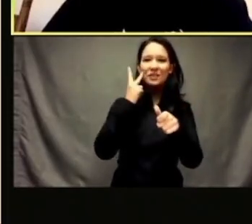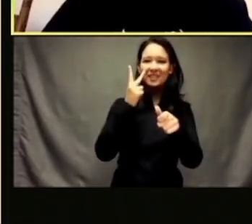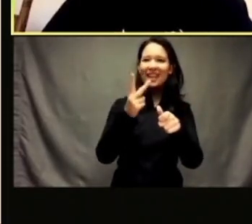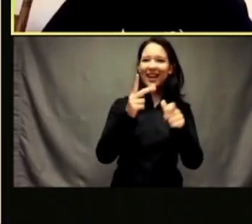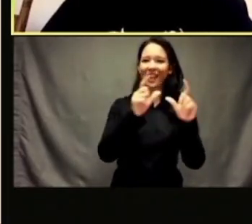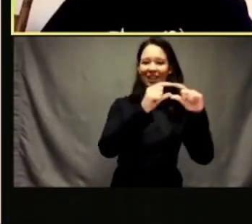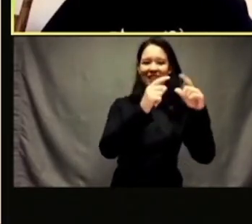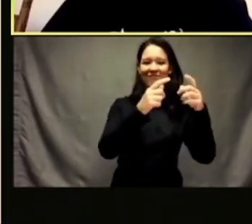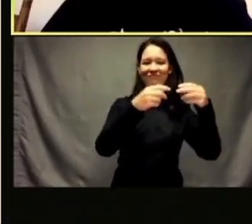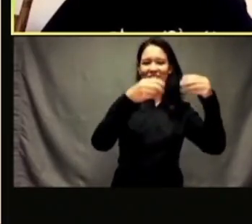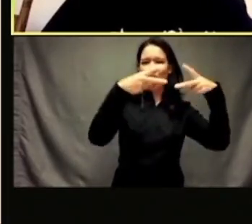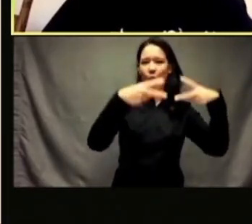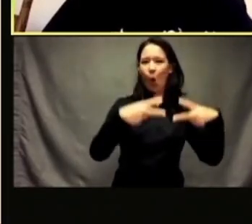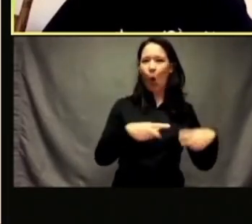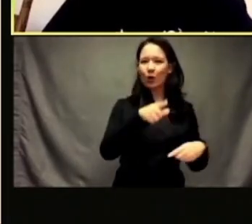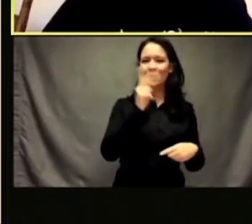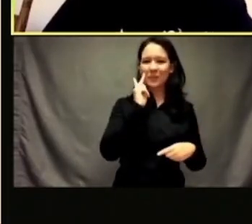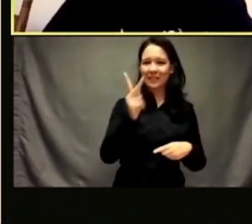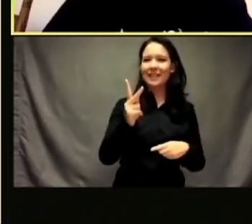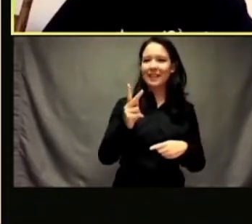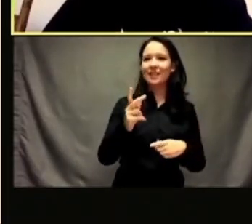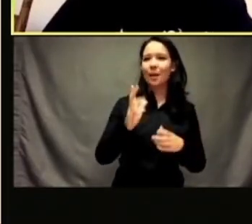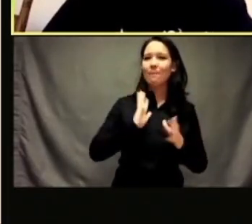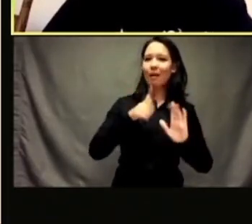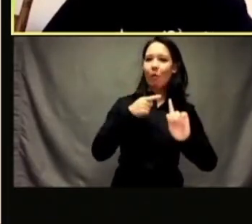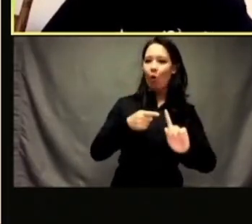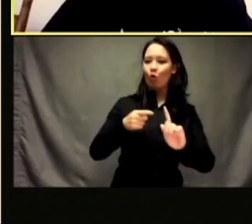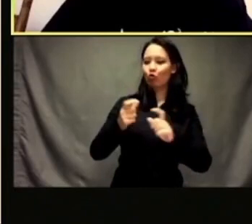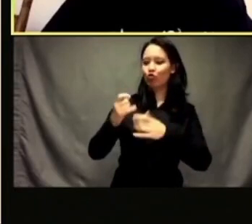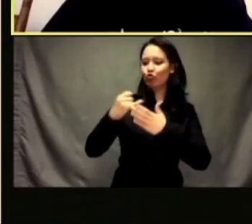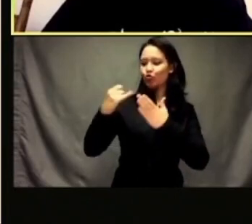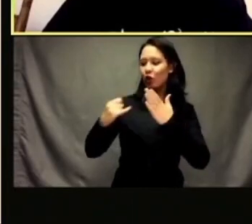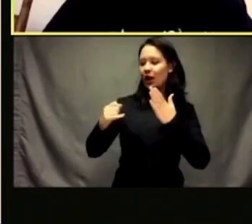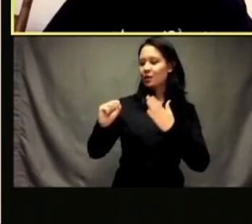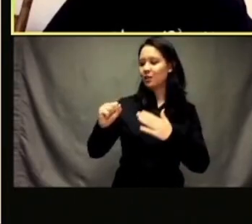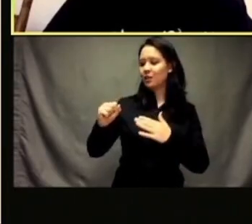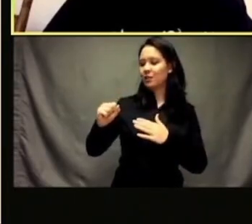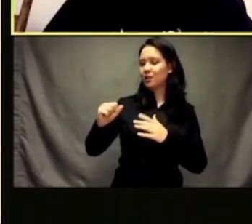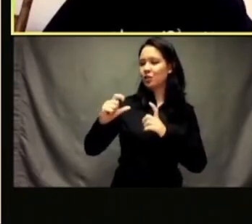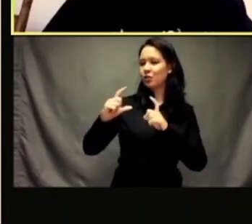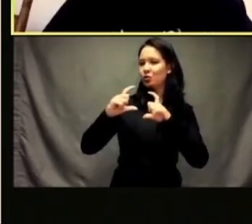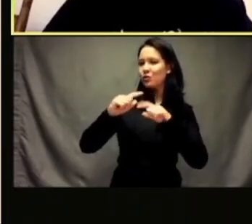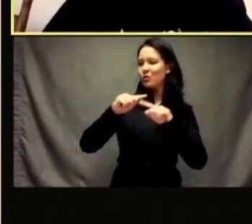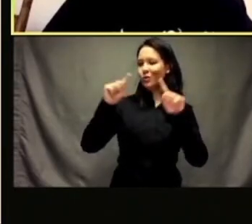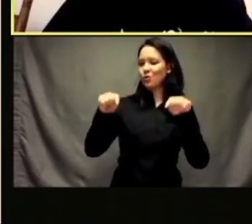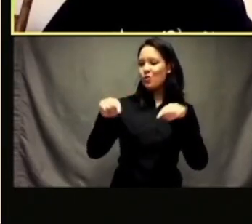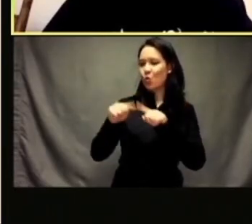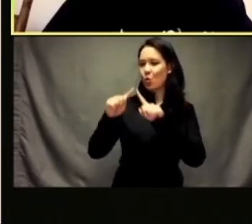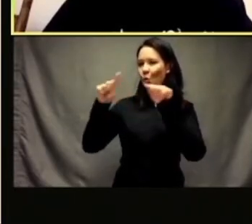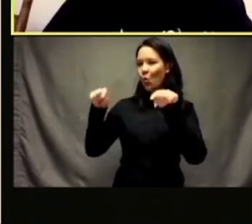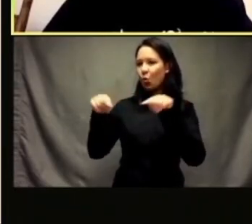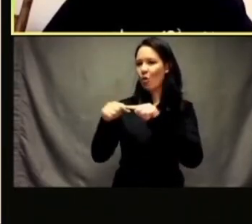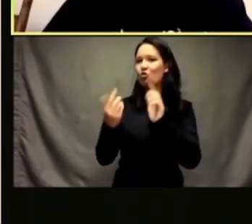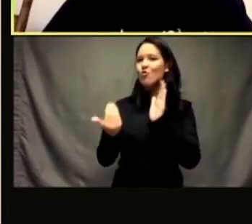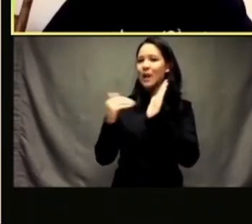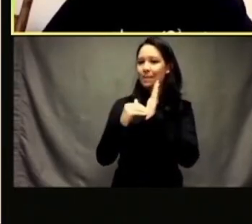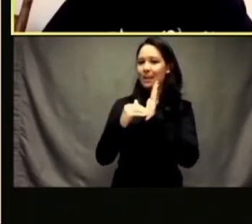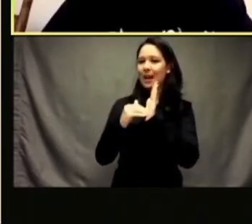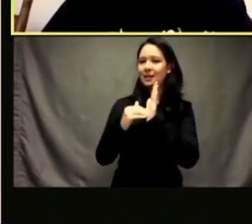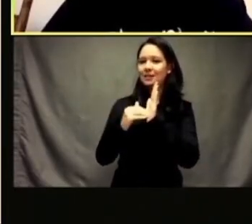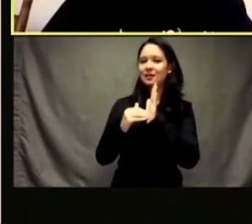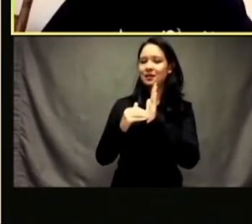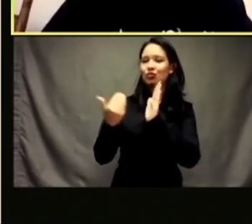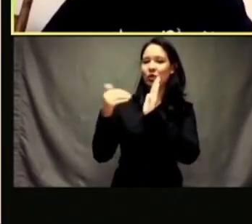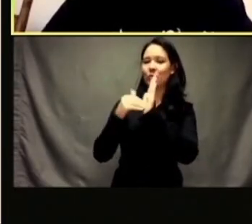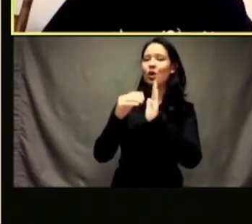squares here. And now that's the cat, right? I'm drawing squares. I'm using the square function. Repeat 4, turn 90,